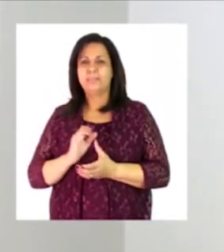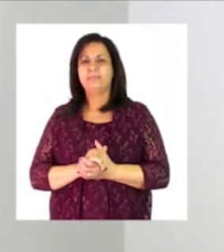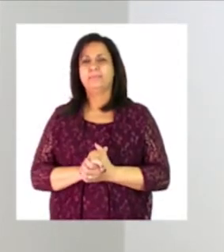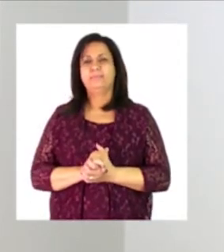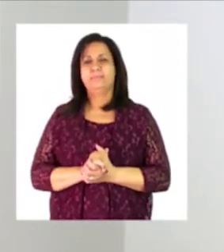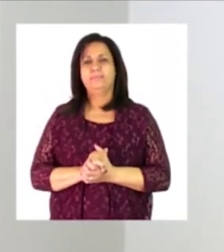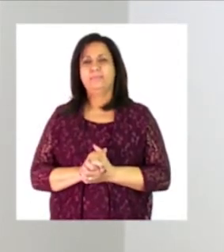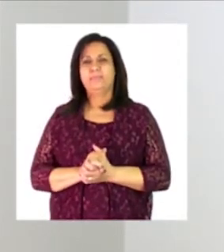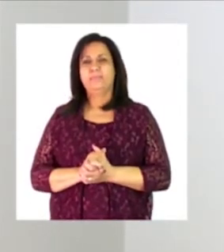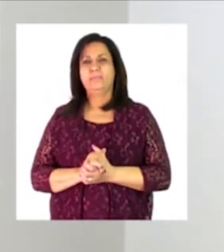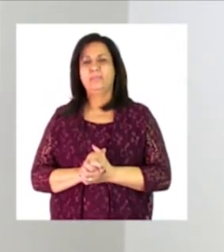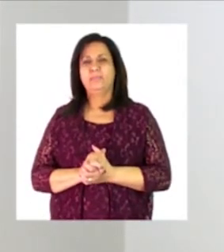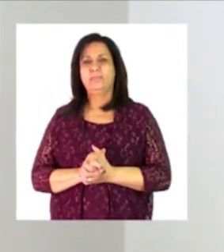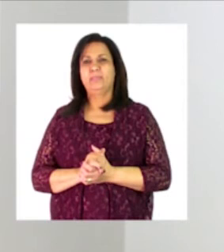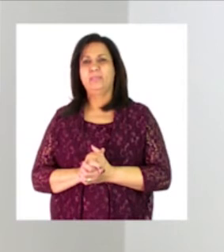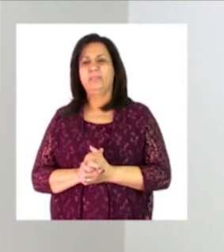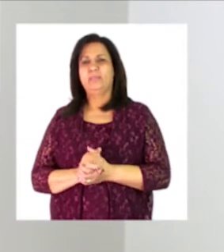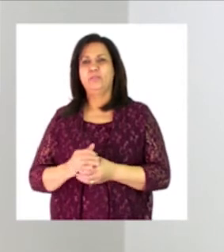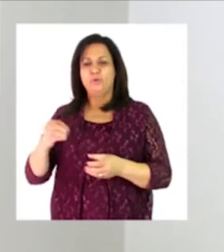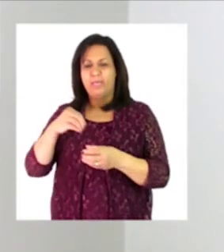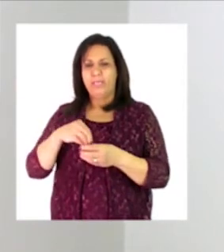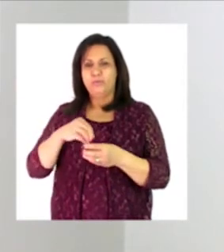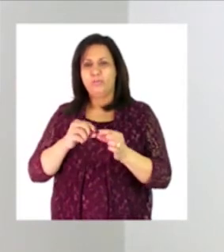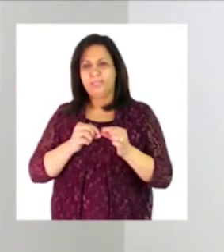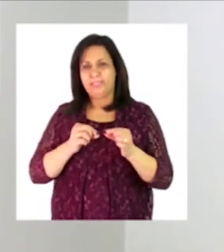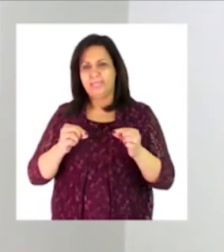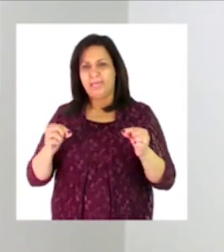them into the shoelace.